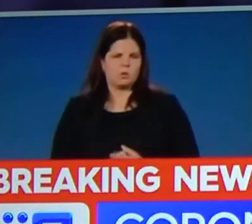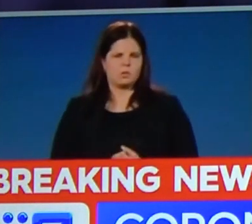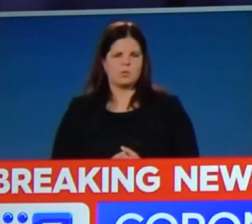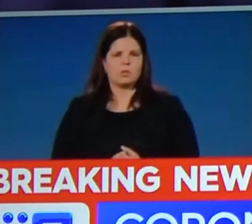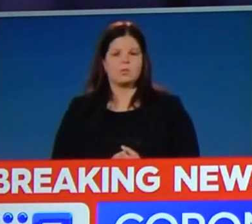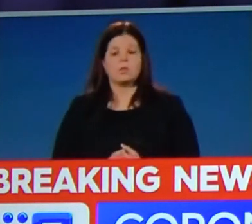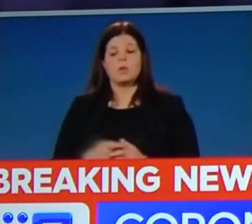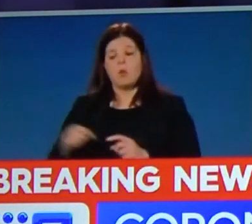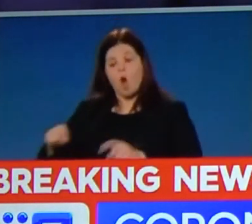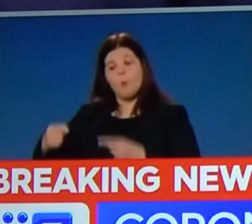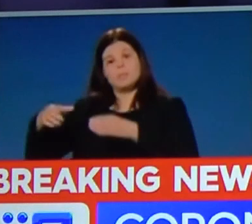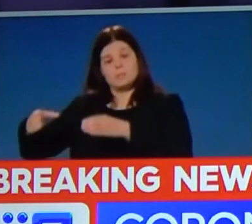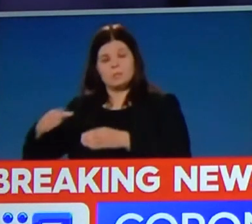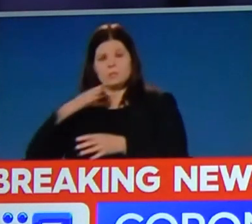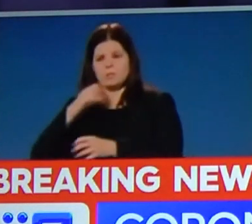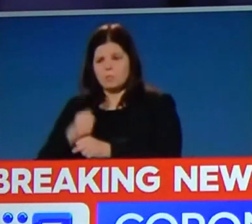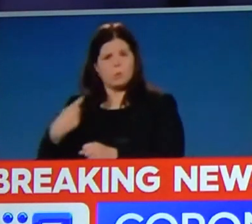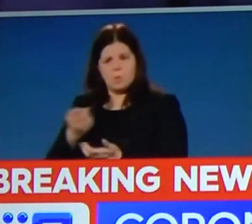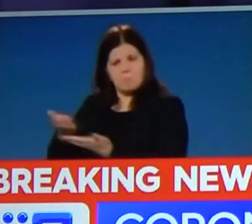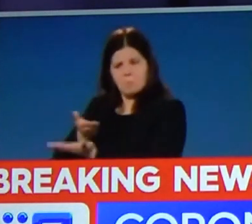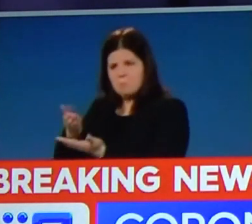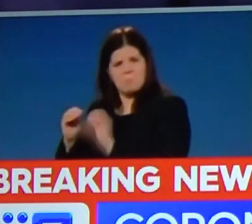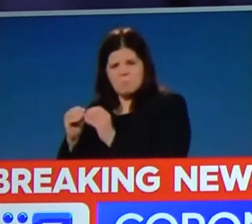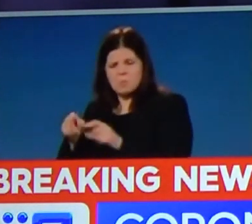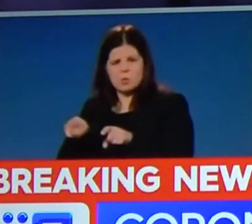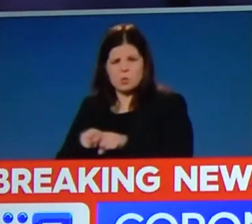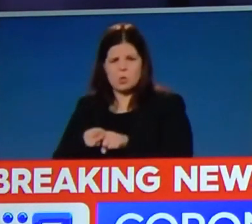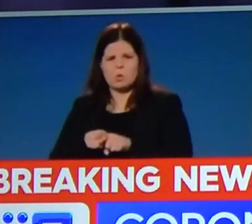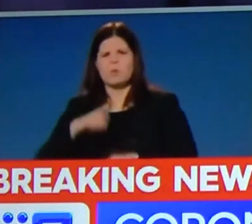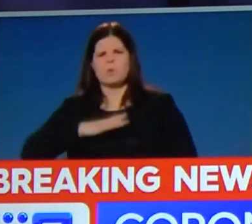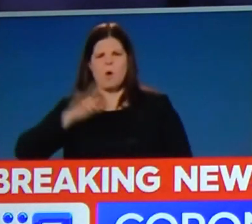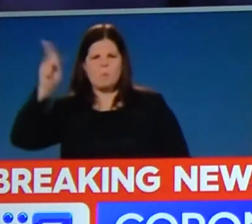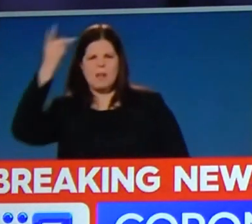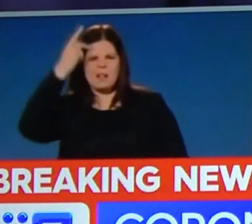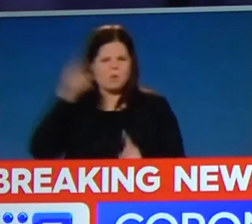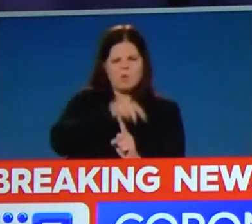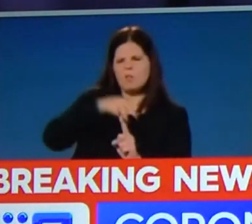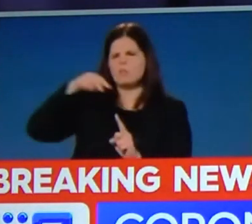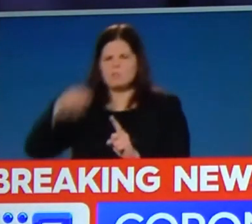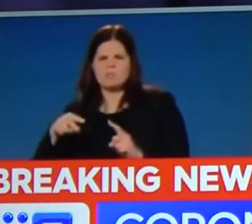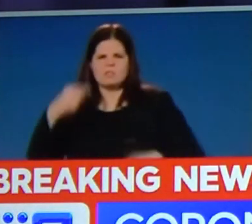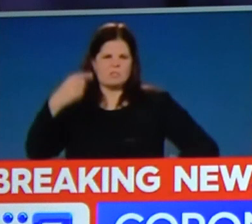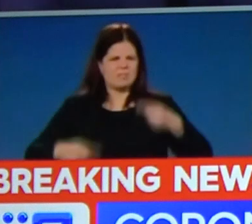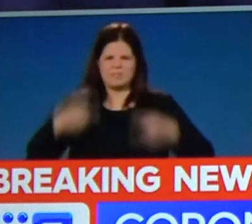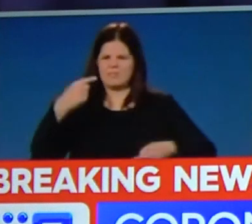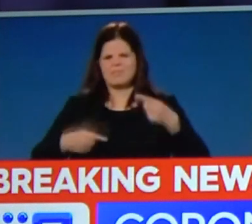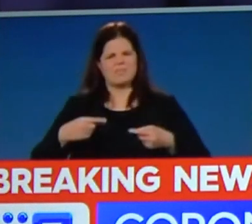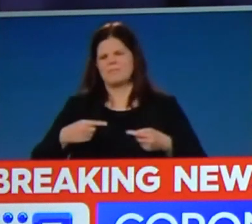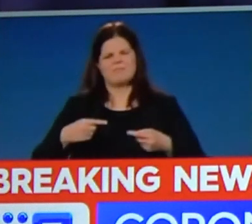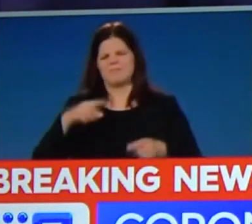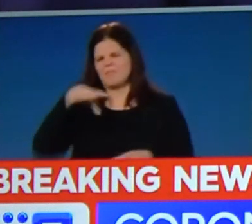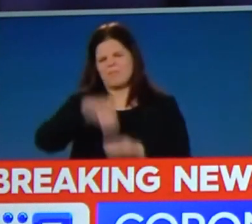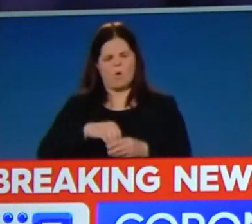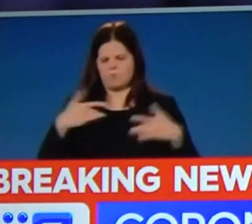opposition on these matters, but I don't intend to get into a political commentary about these issues. I'm just not